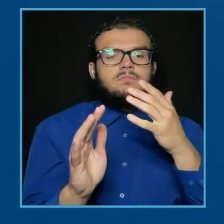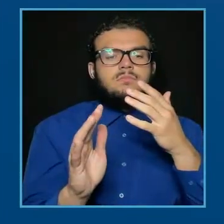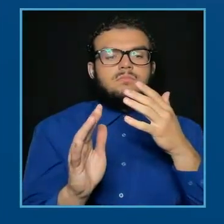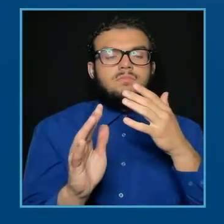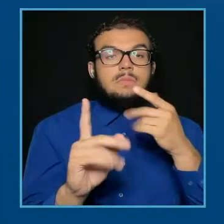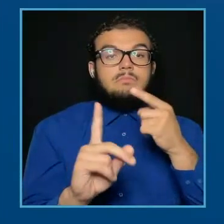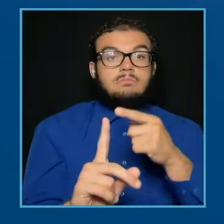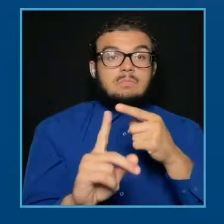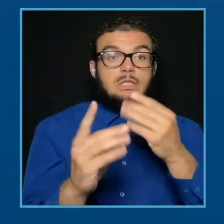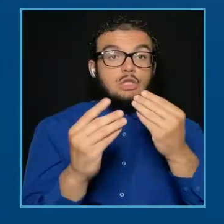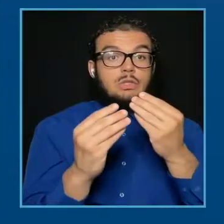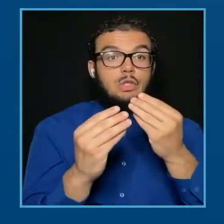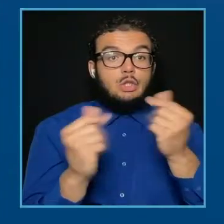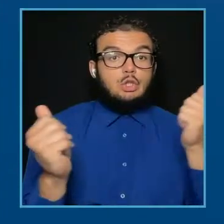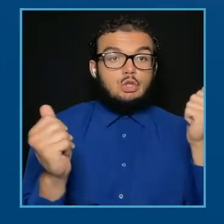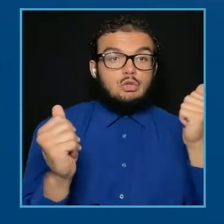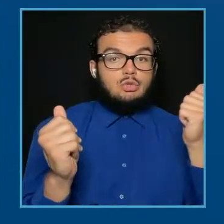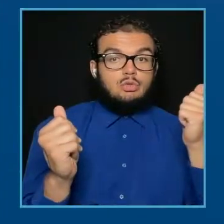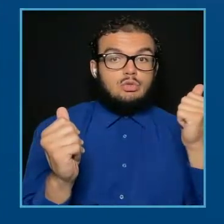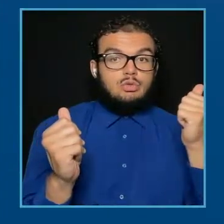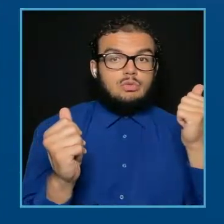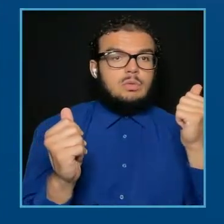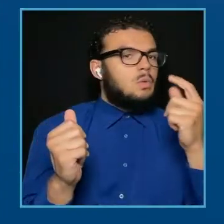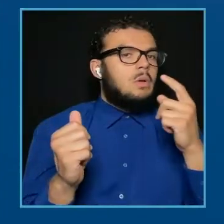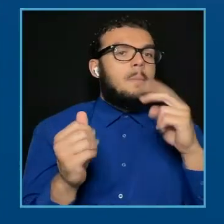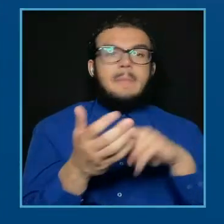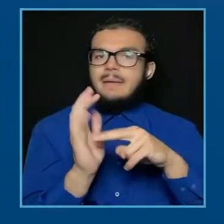cure so that we're not here again